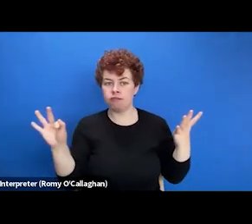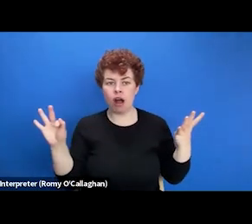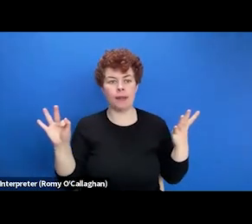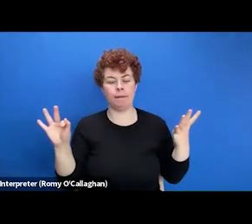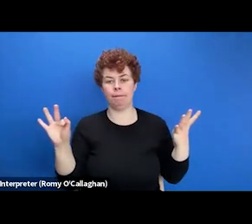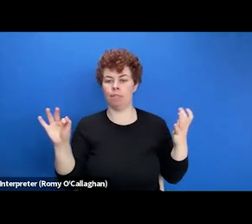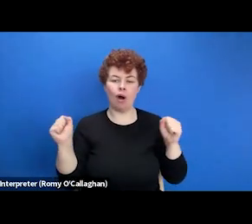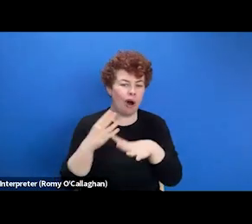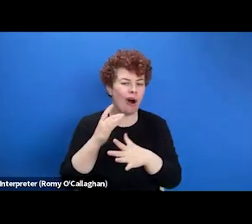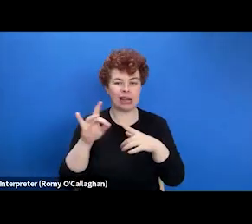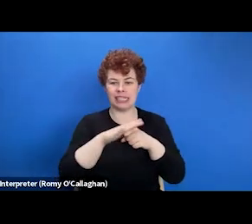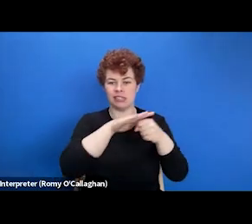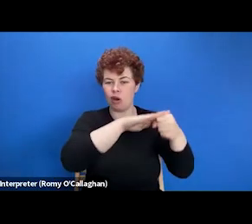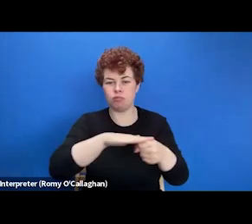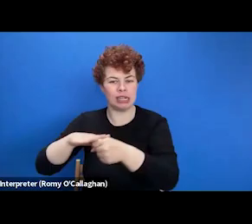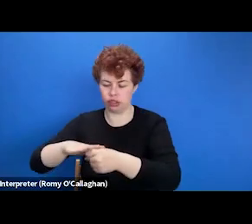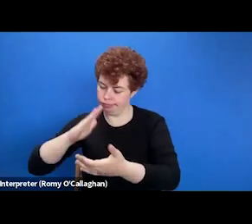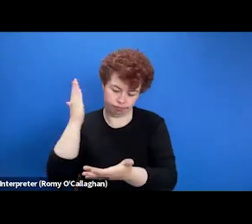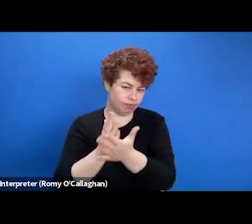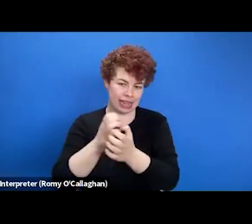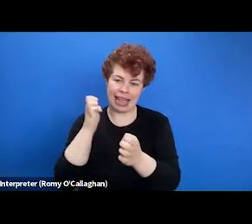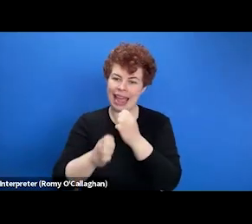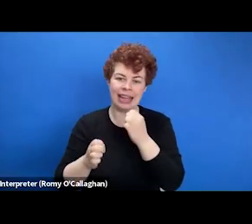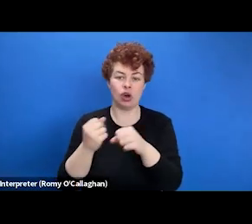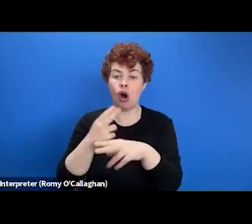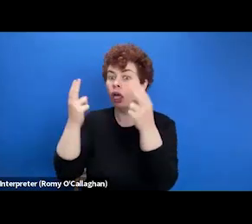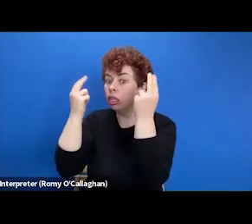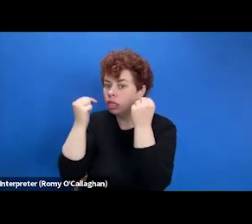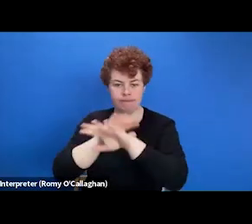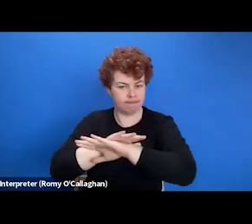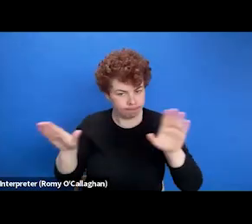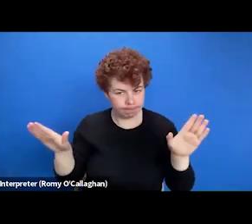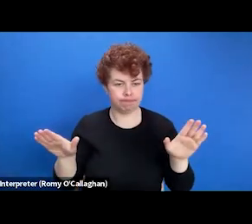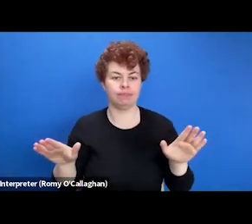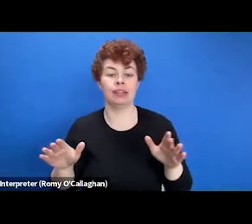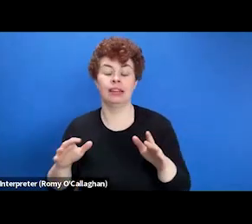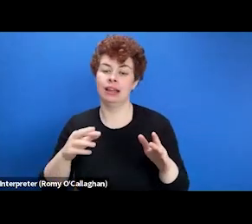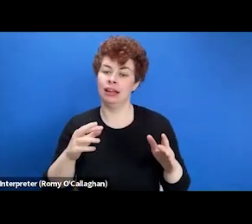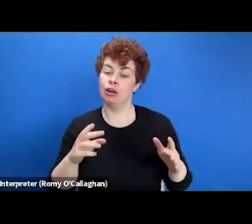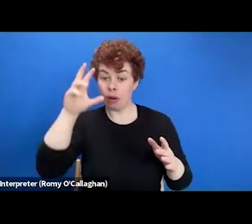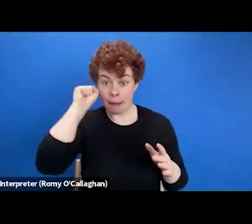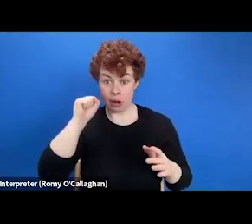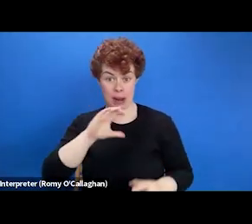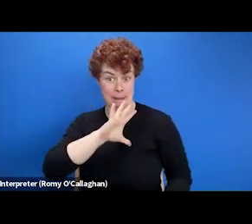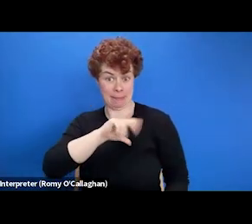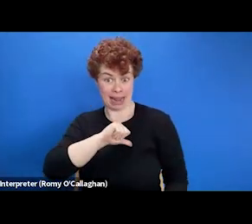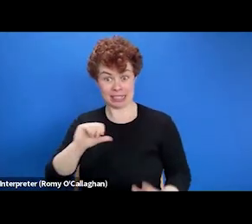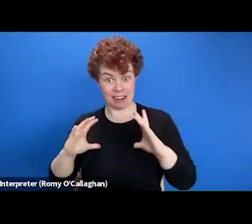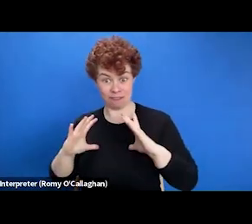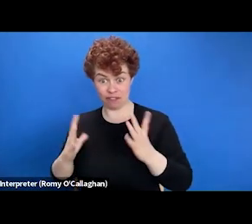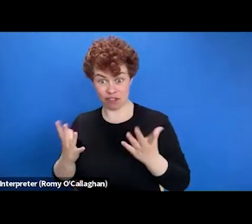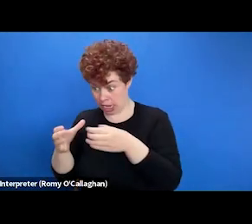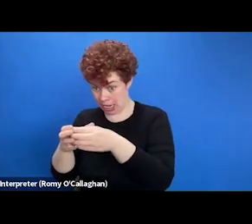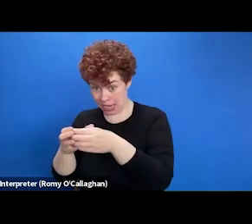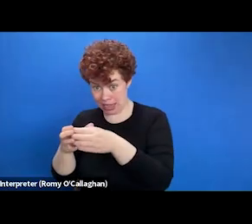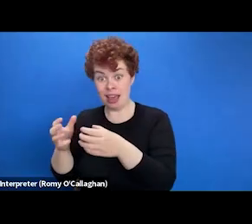of oppression and complicity as well. Let us all remind us that it's Palestine that is freeing